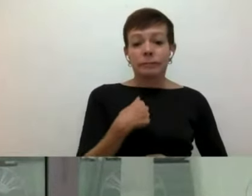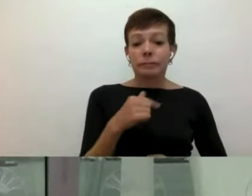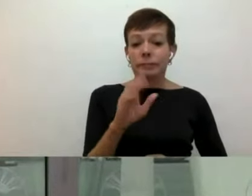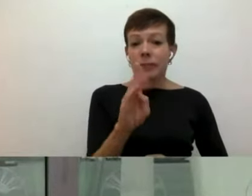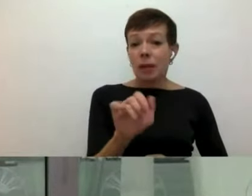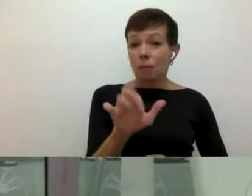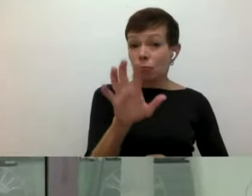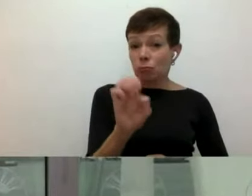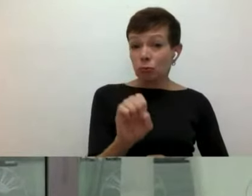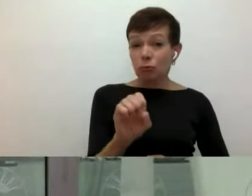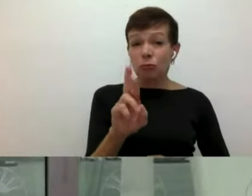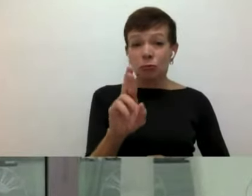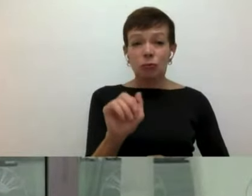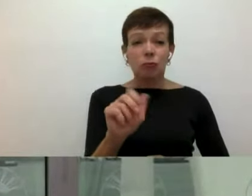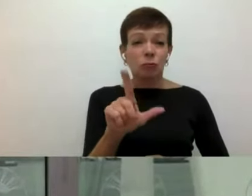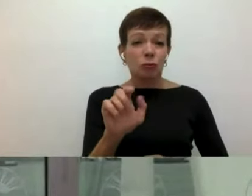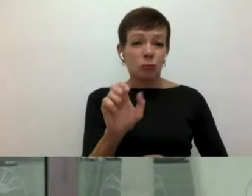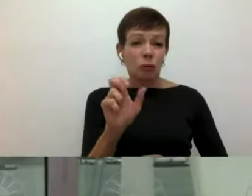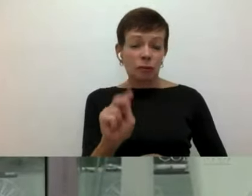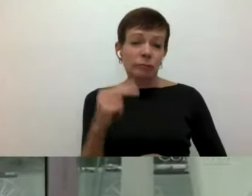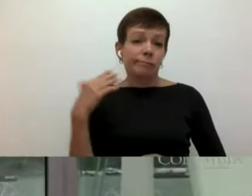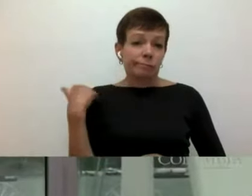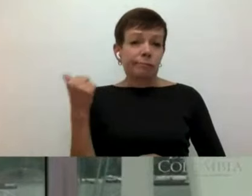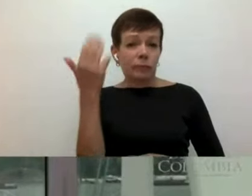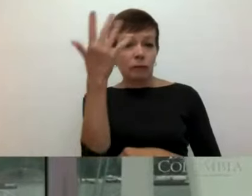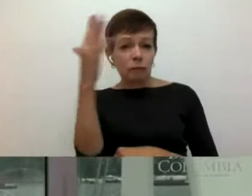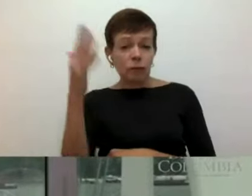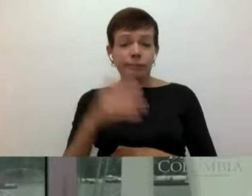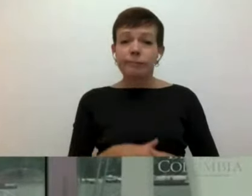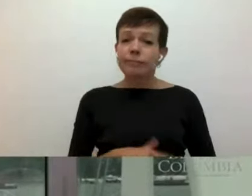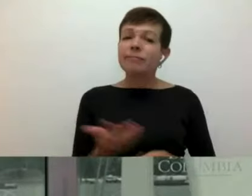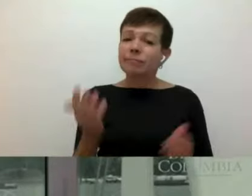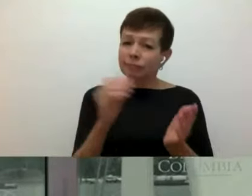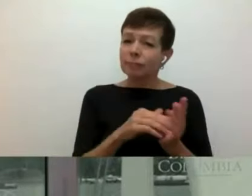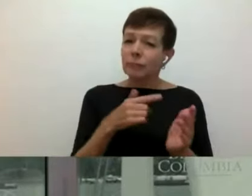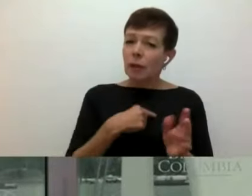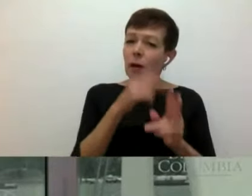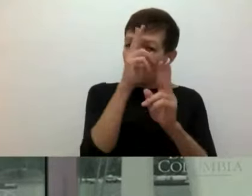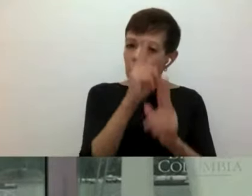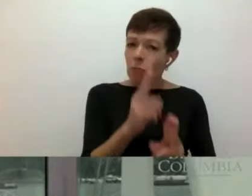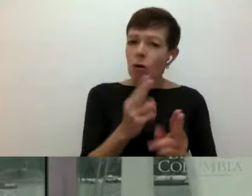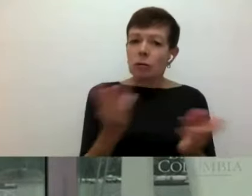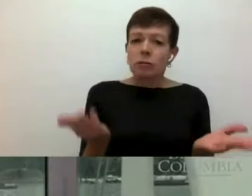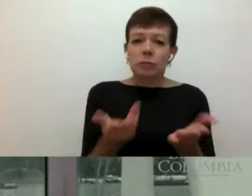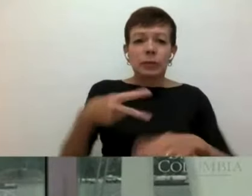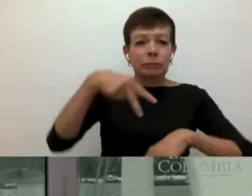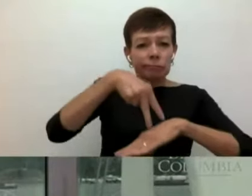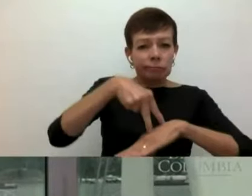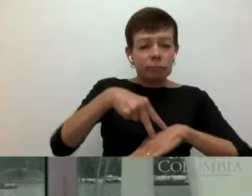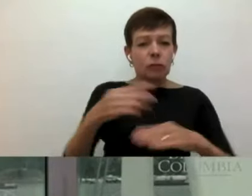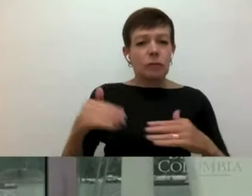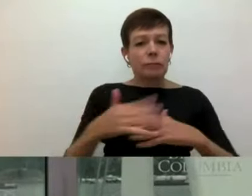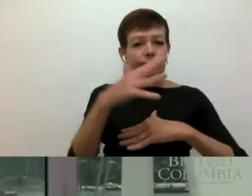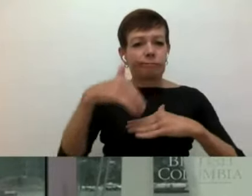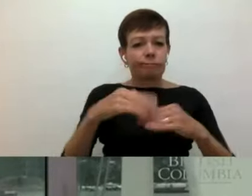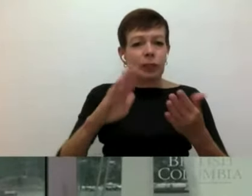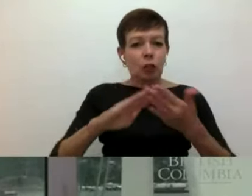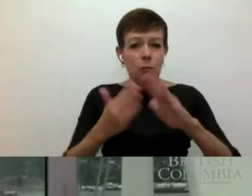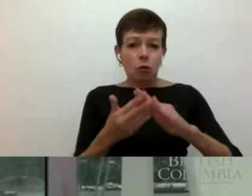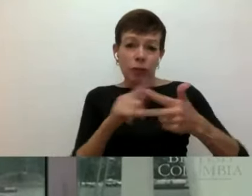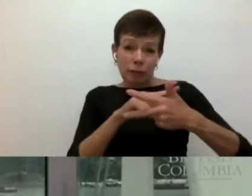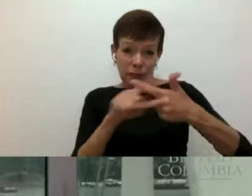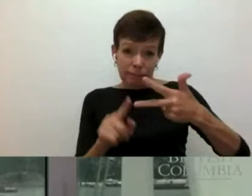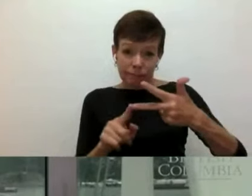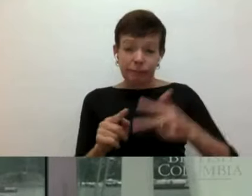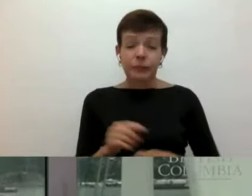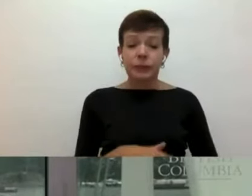Thanks very much, Minister Ma. Good afternoon. I'm Bruce Ralston, Minister of Forests. I'm honored to be here on the territory of the Musqueam, Squamish,